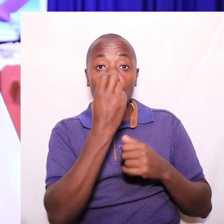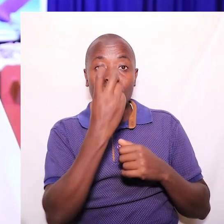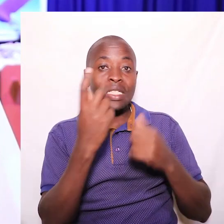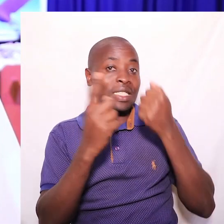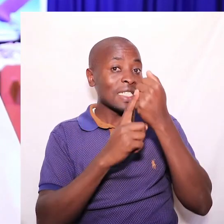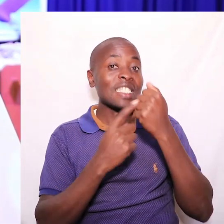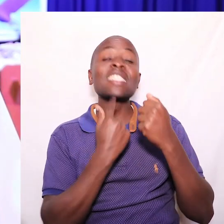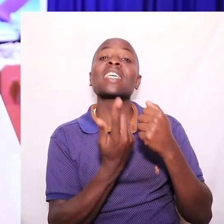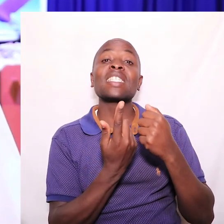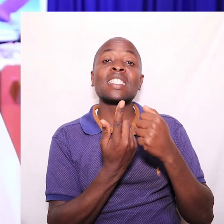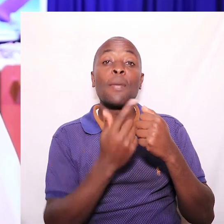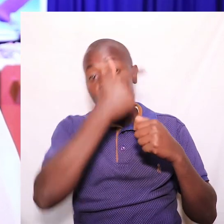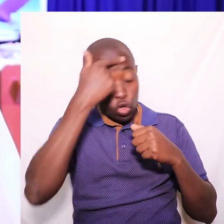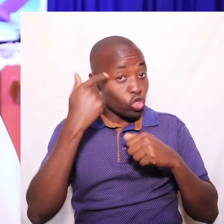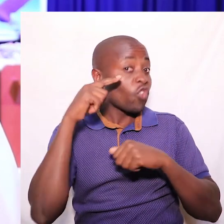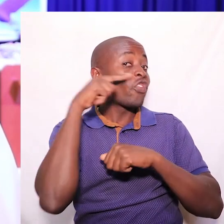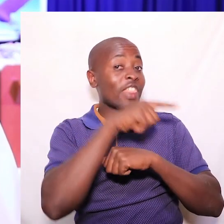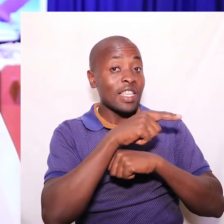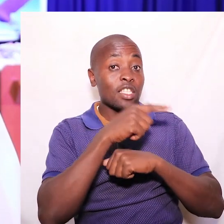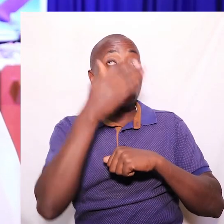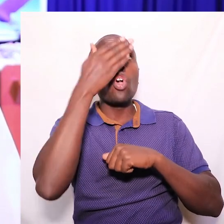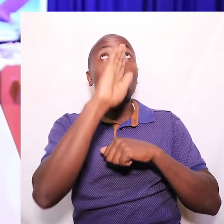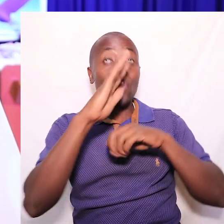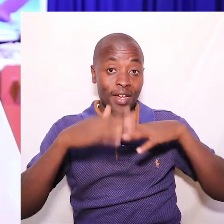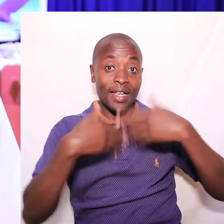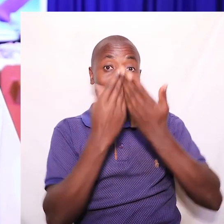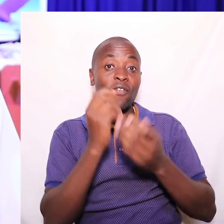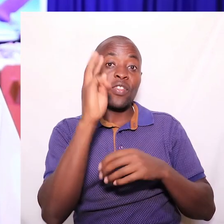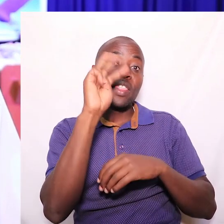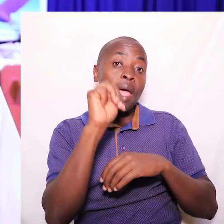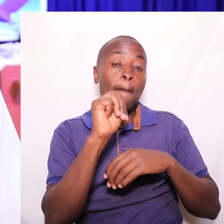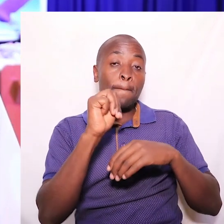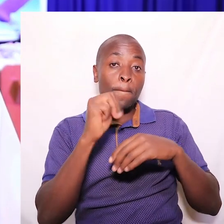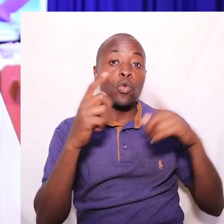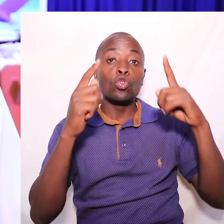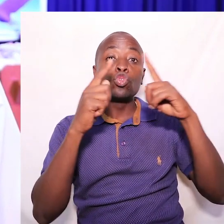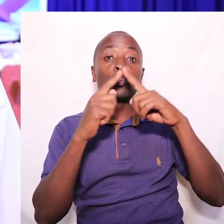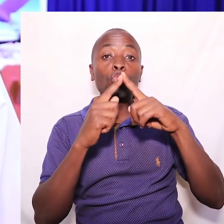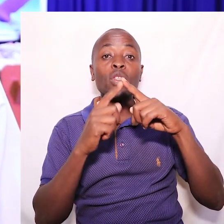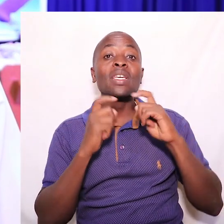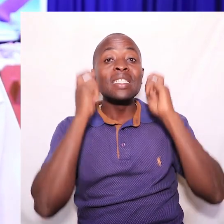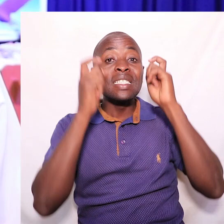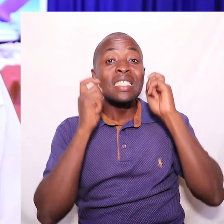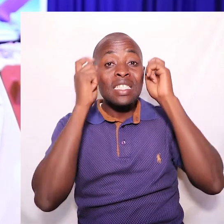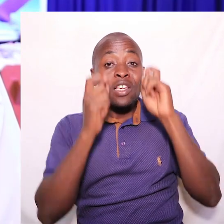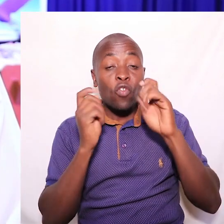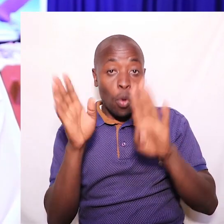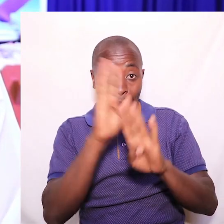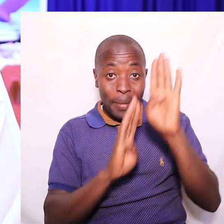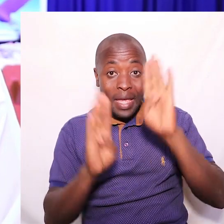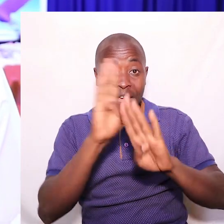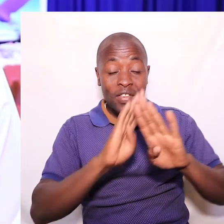says, because of this, God gave them over to the shameful lust.